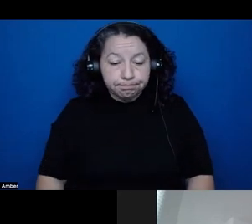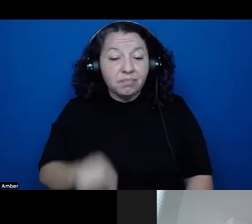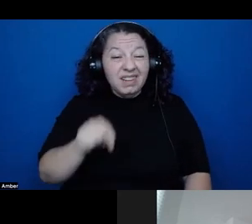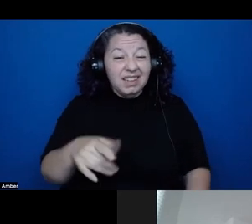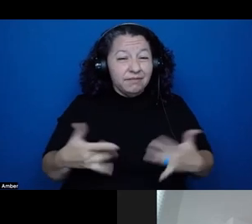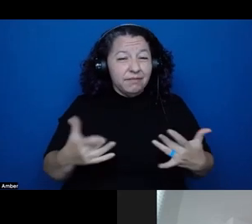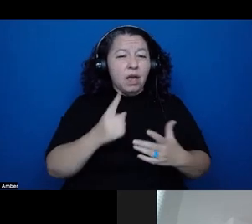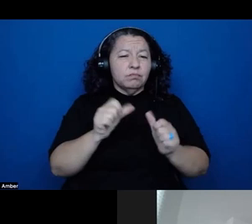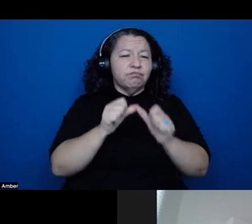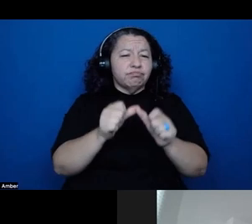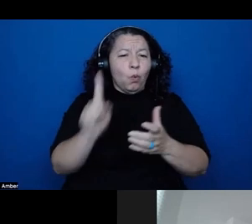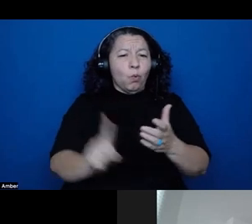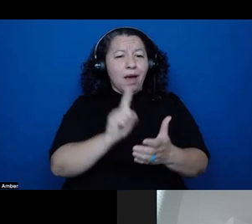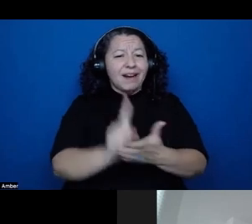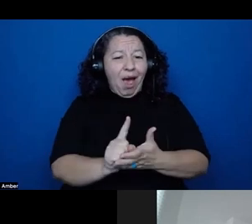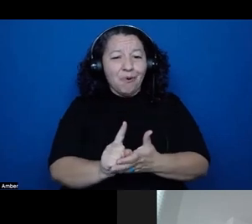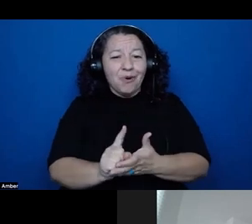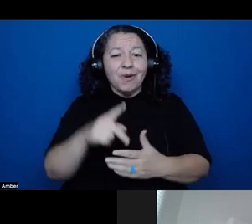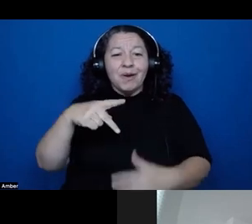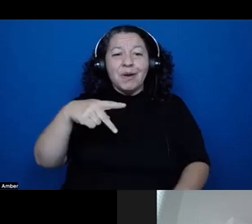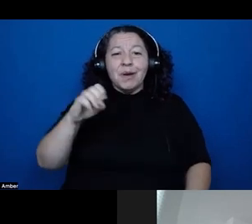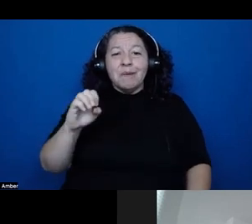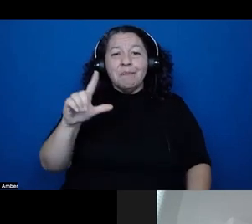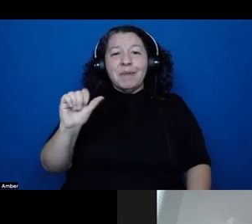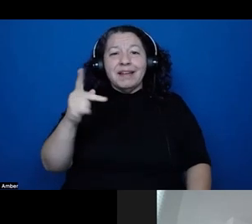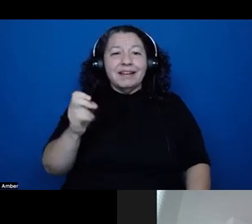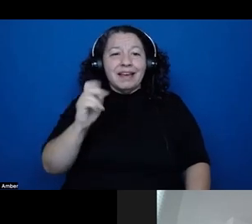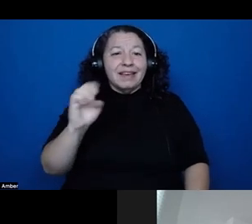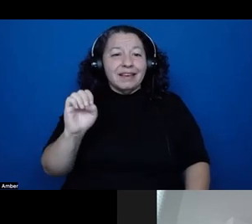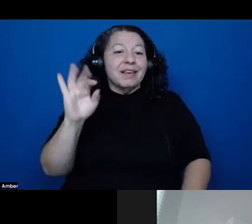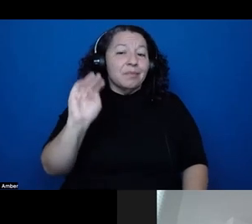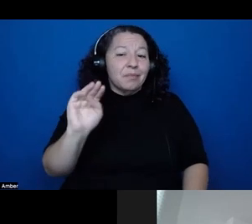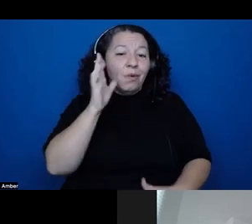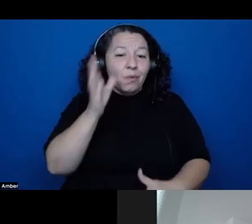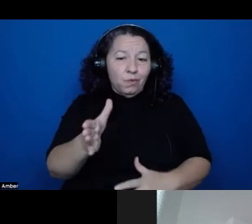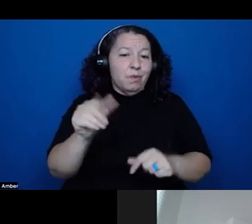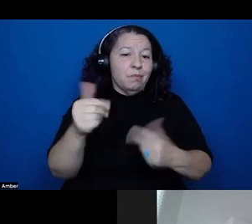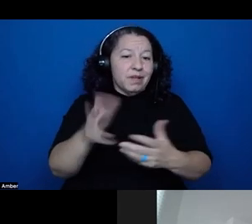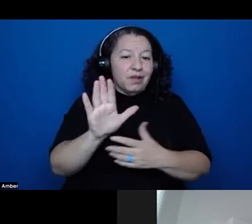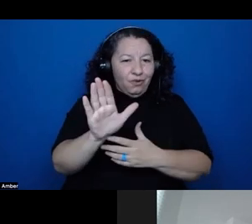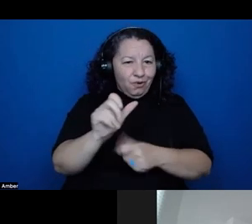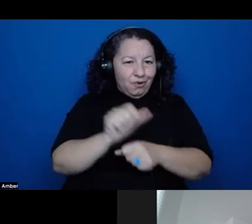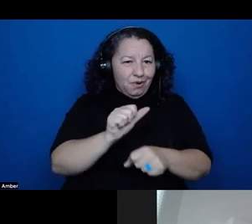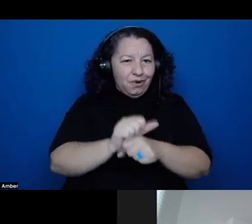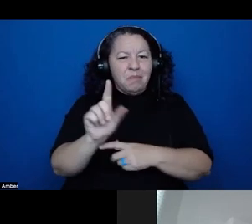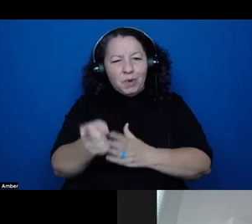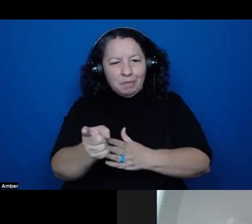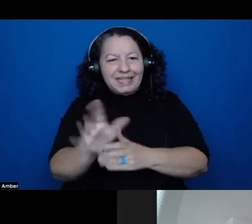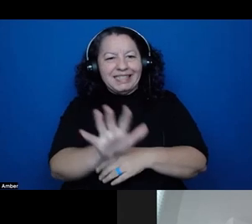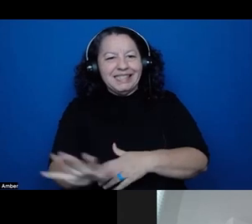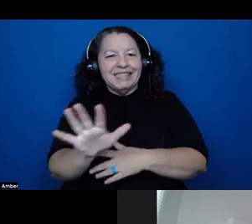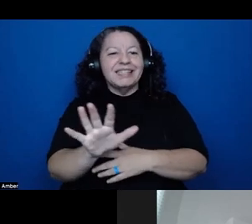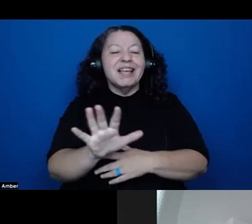hour. Pelenakeke Brown will present her work for about 20 minutes. We will then have a